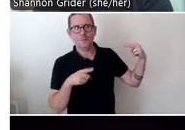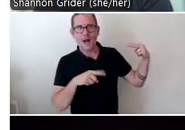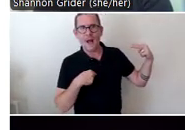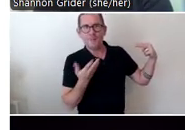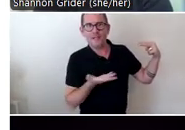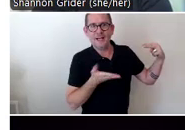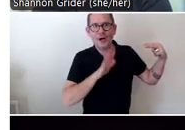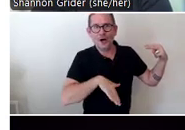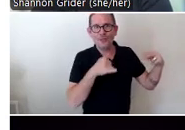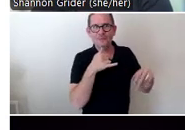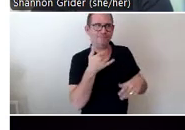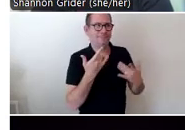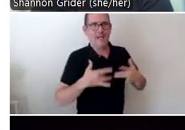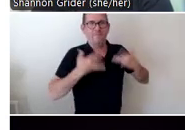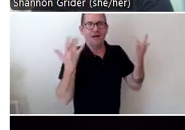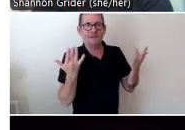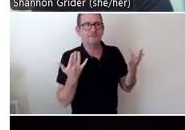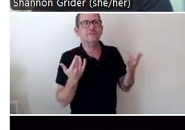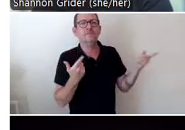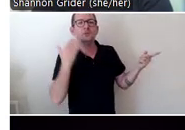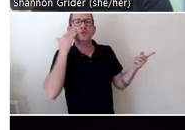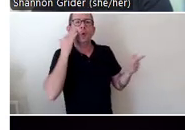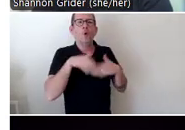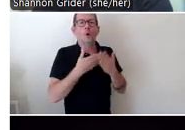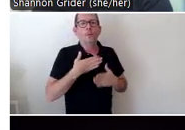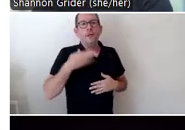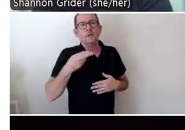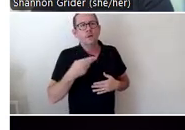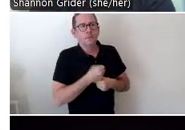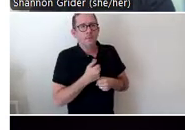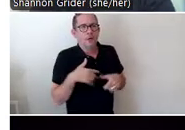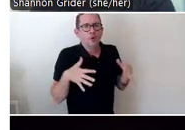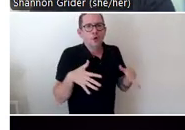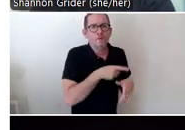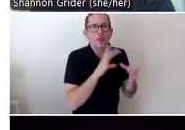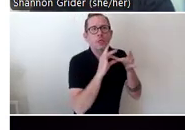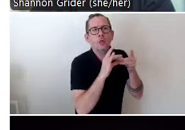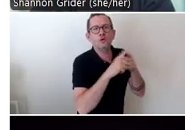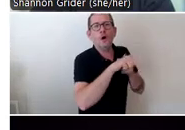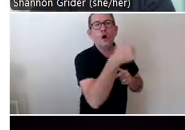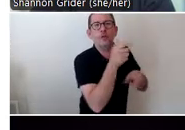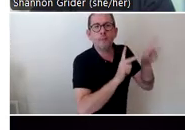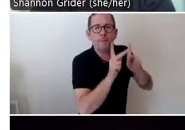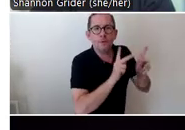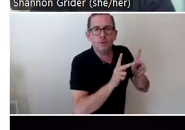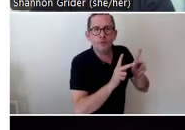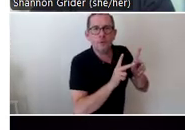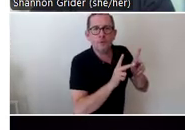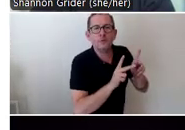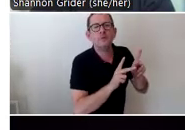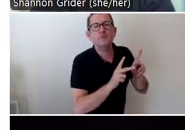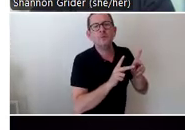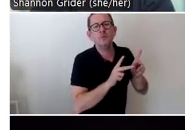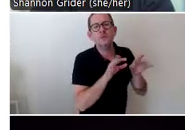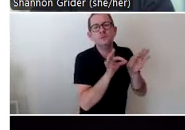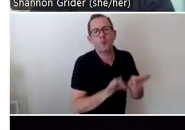the deaf community or as active in different socials. And so there may be some more, distance between